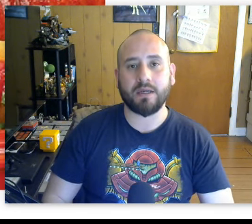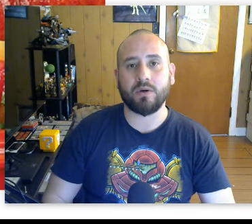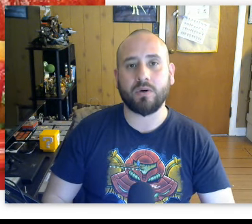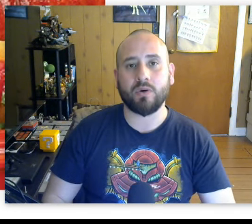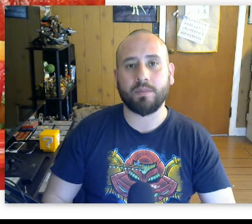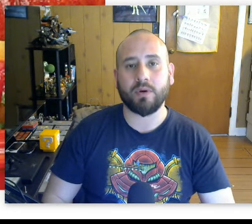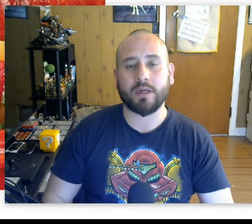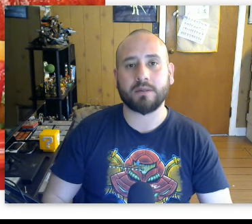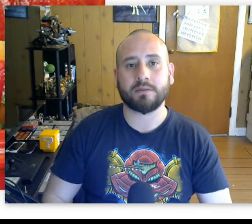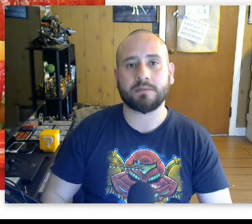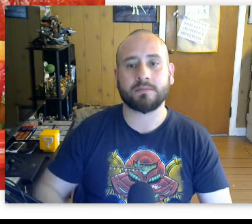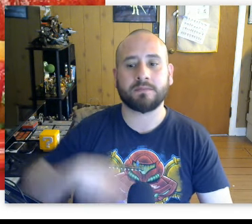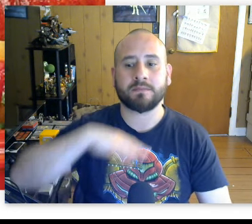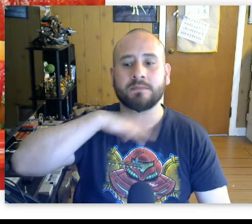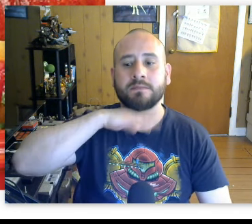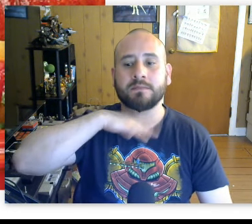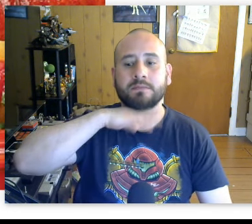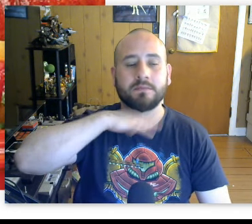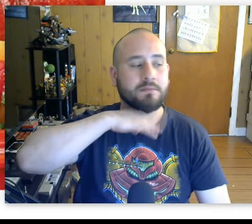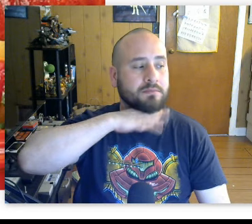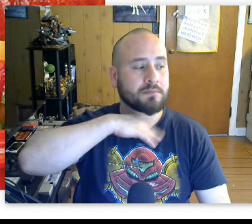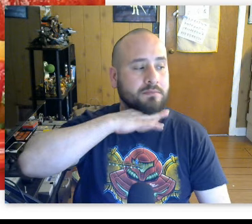Pig or pork.